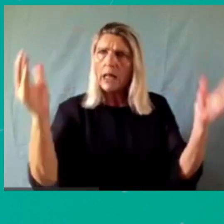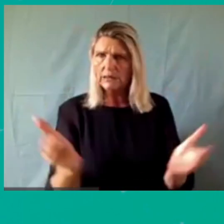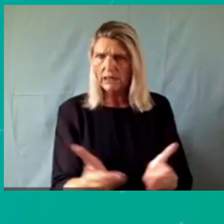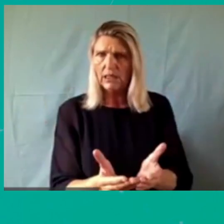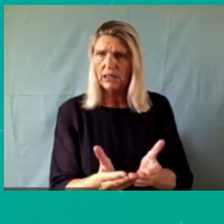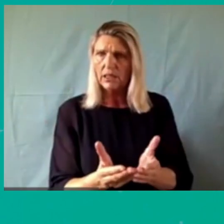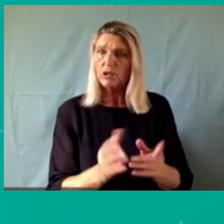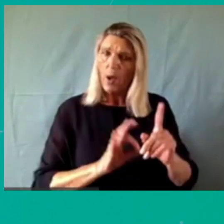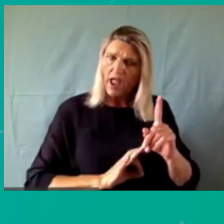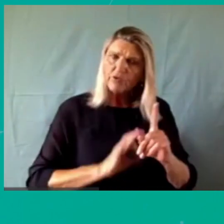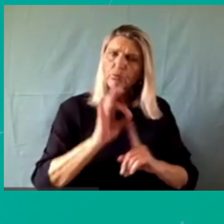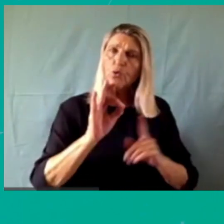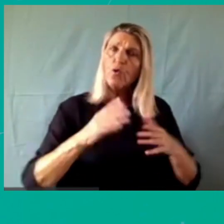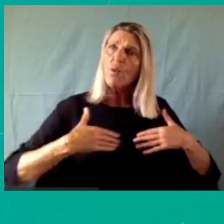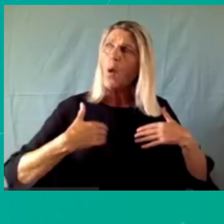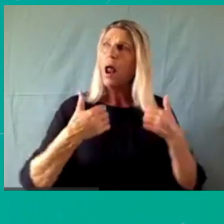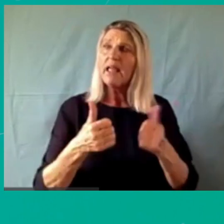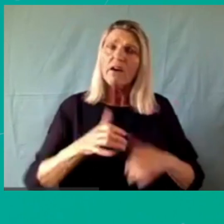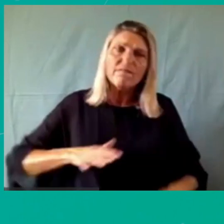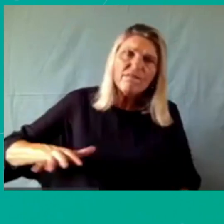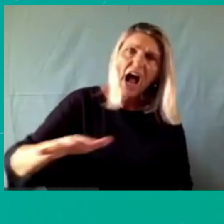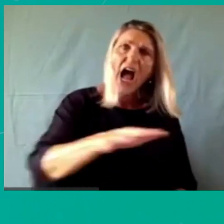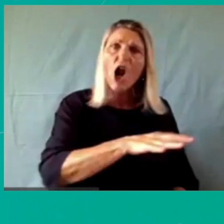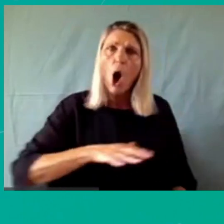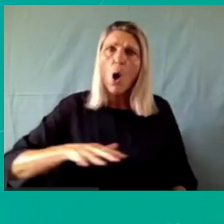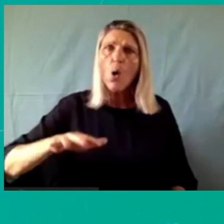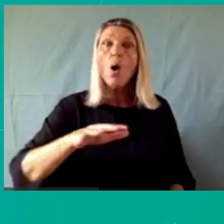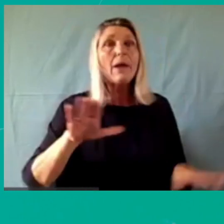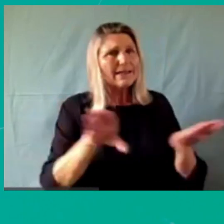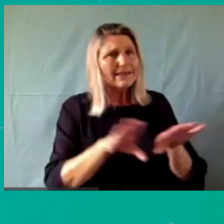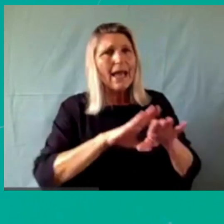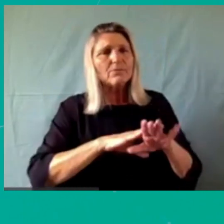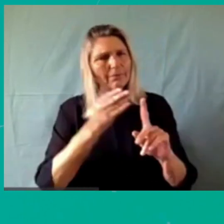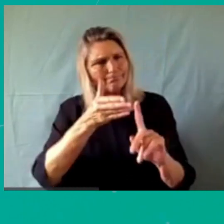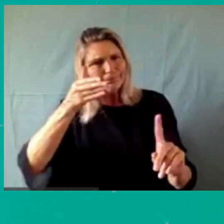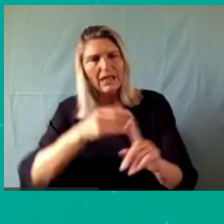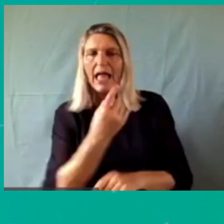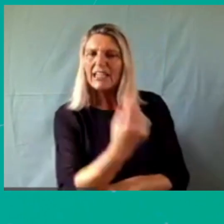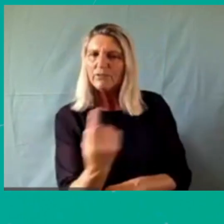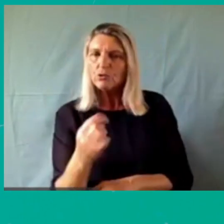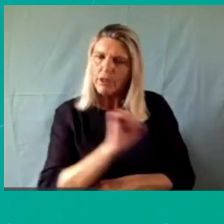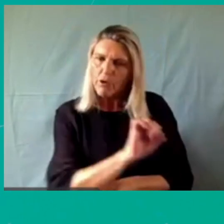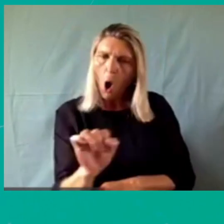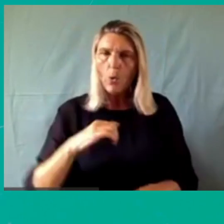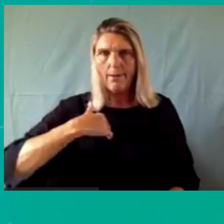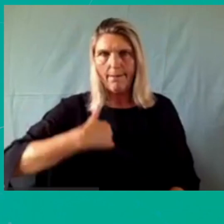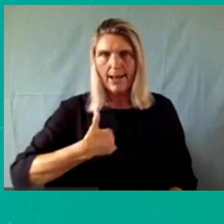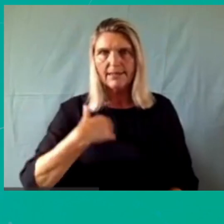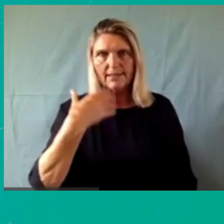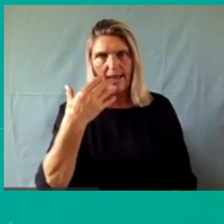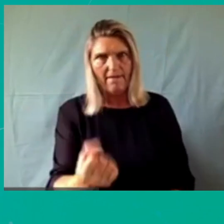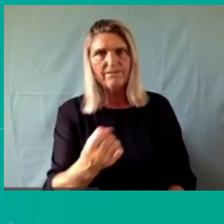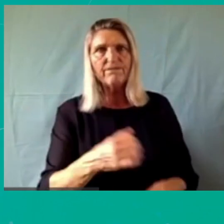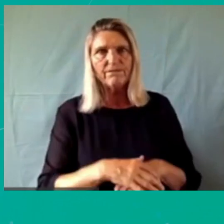a collective without losing sight of individual needs. The safeguarding approach recognises